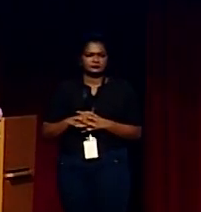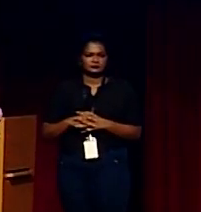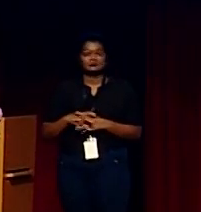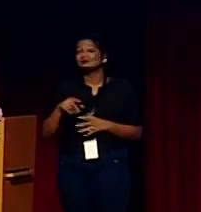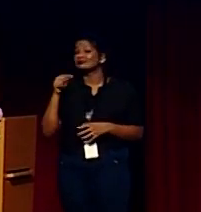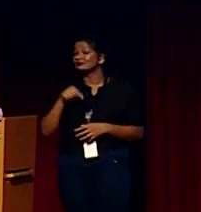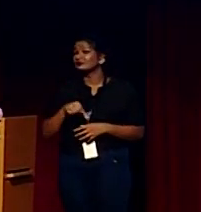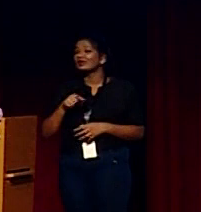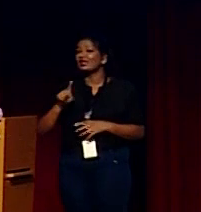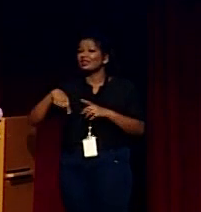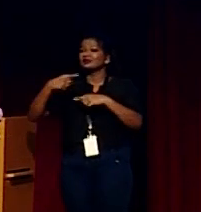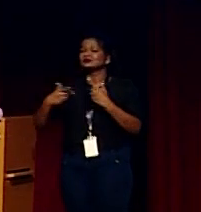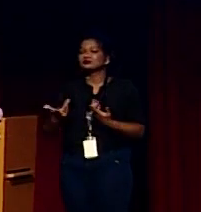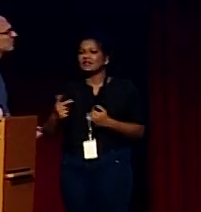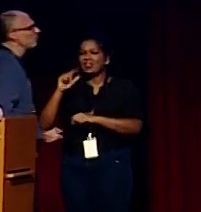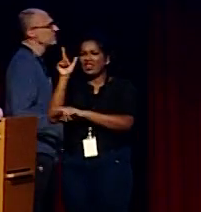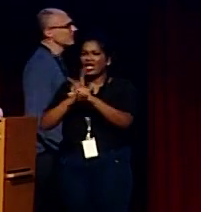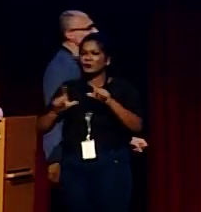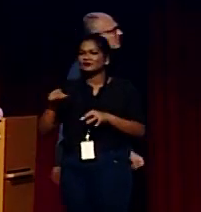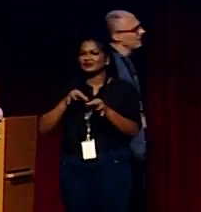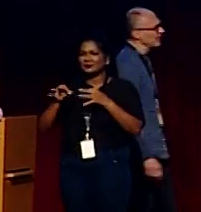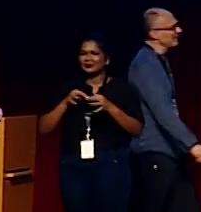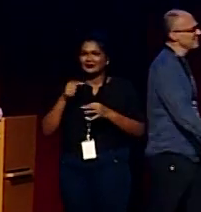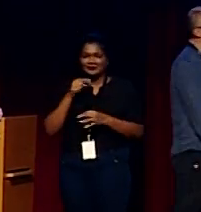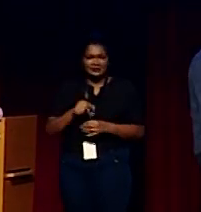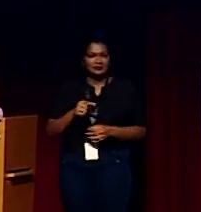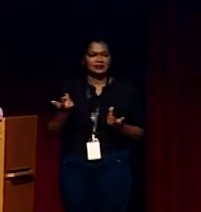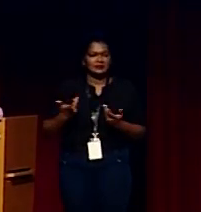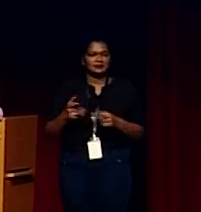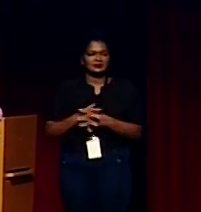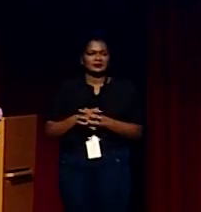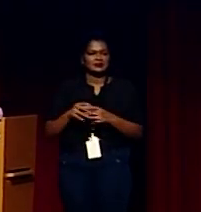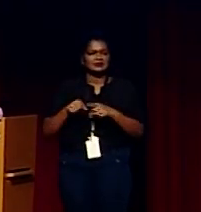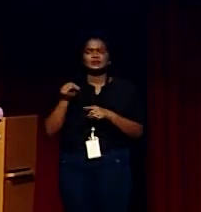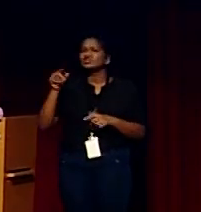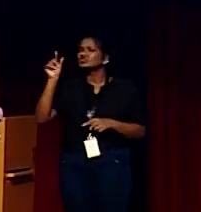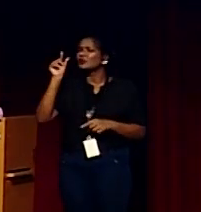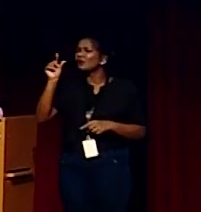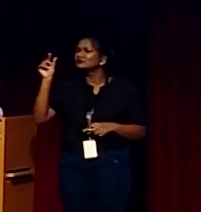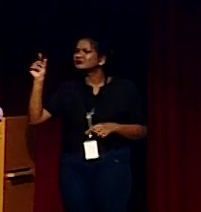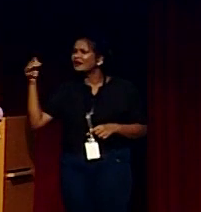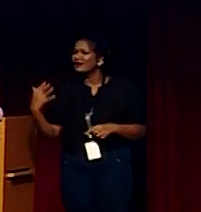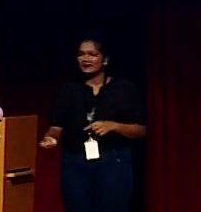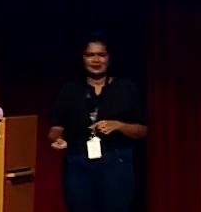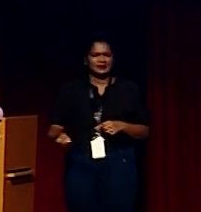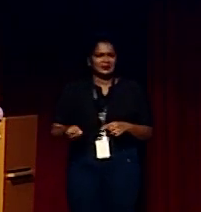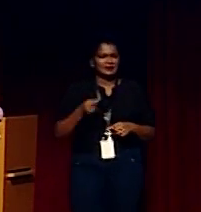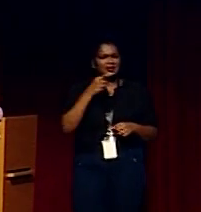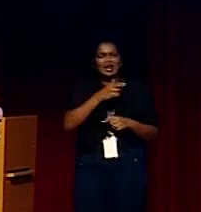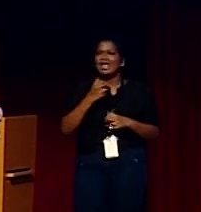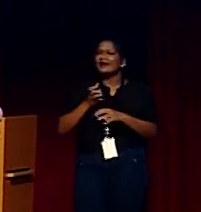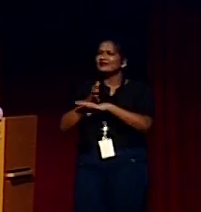And here's just an example of that language, not particularly exciting. It's a very small XML language which